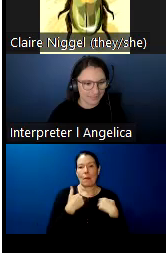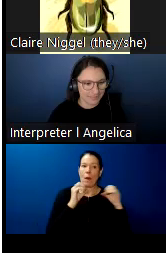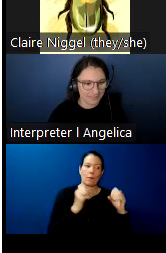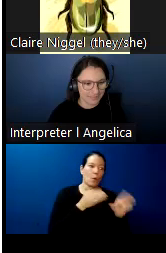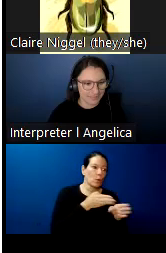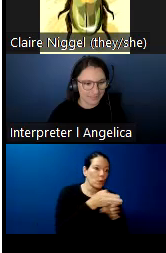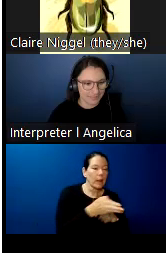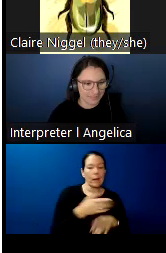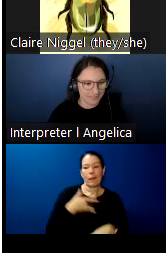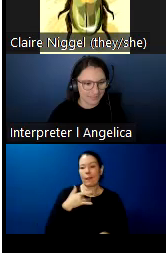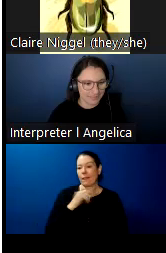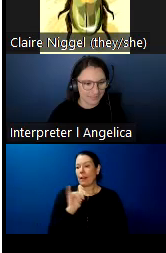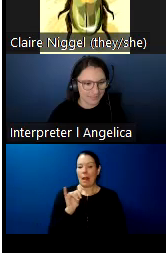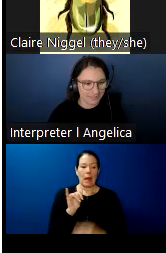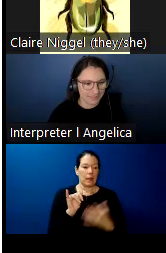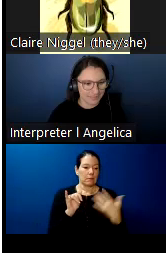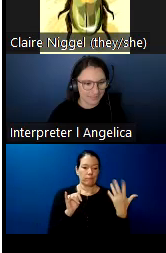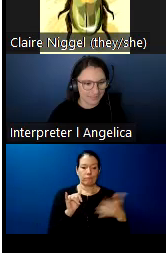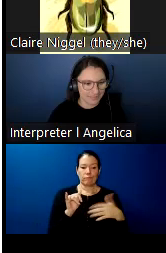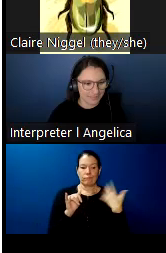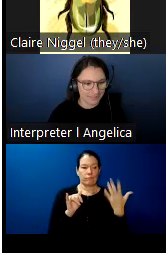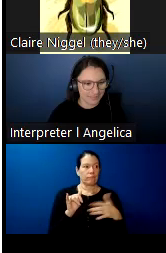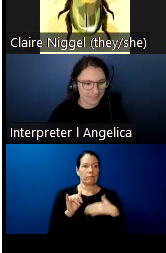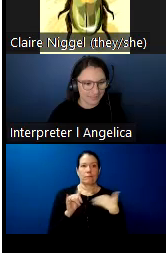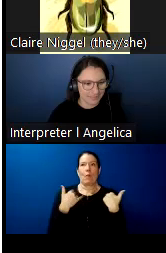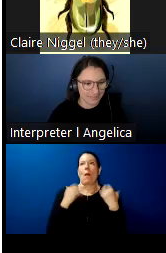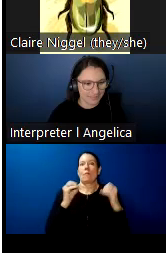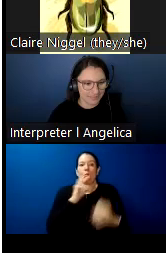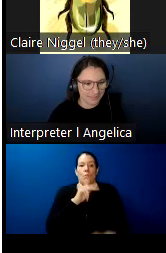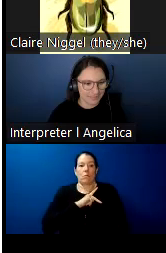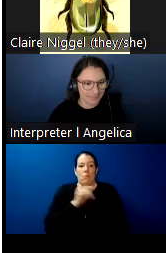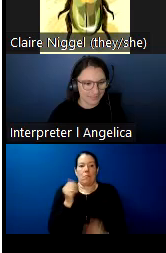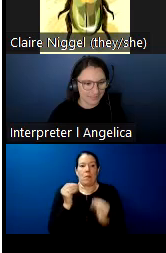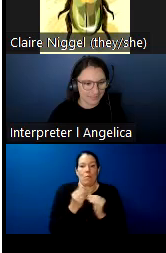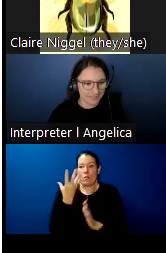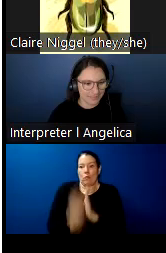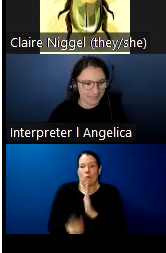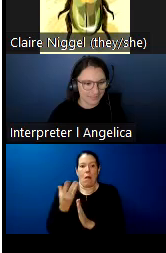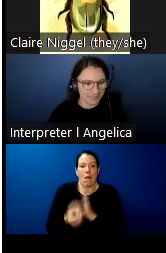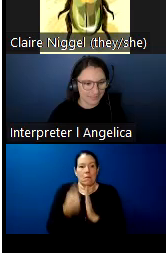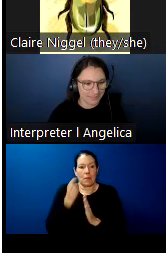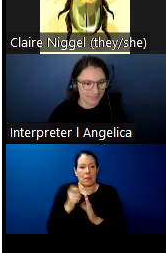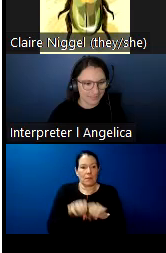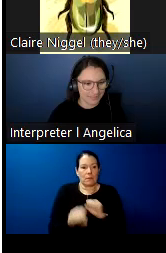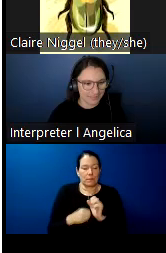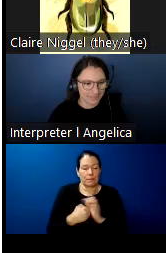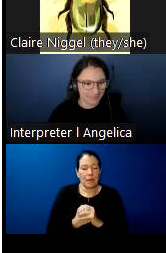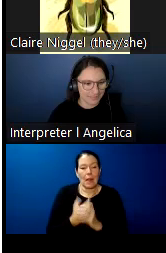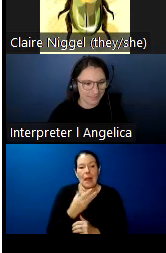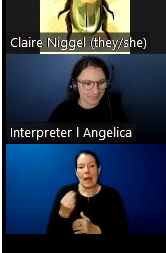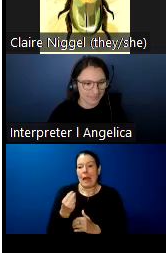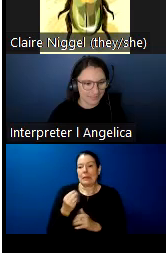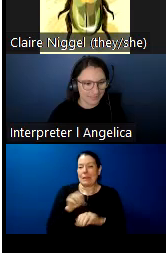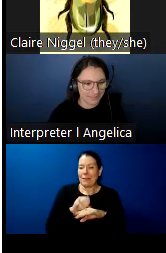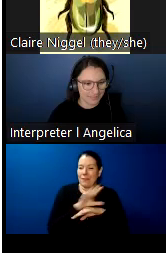you literally feel like you're devoid of your own personality as a result of the assault. And it affects the way you trust people